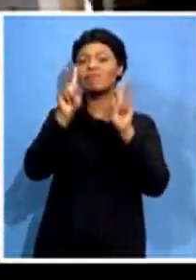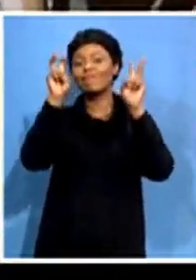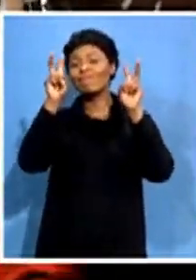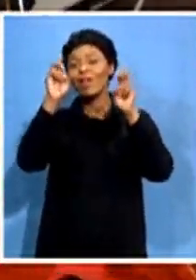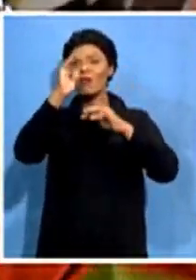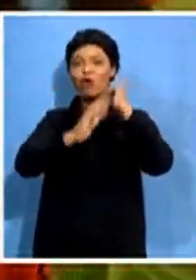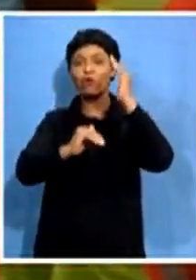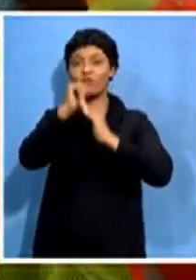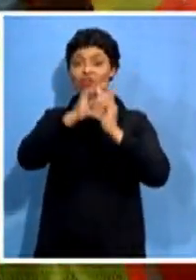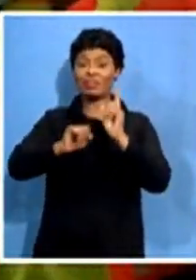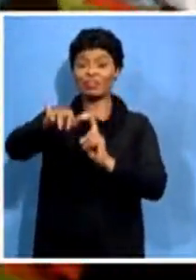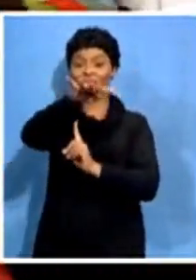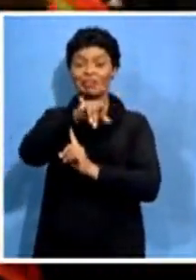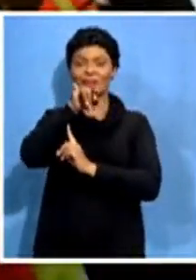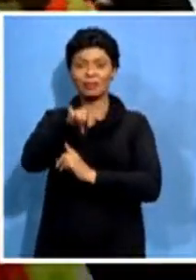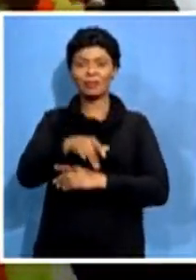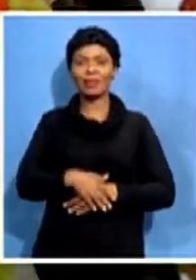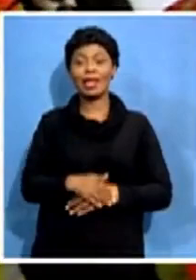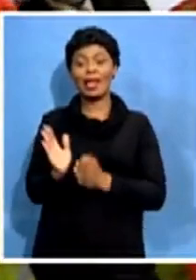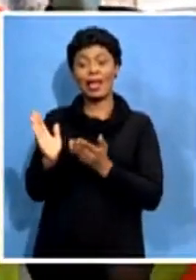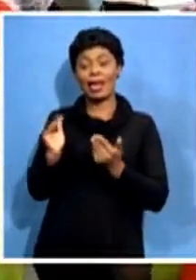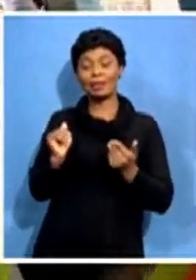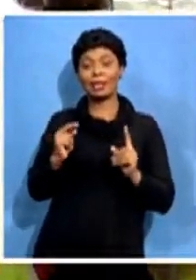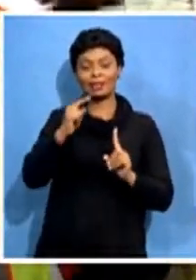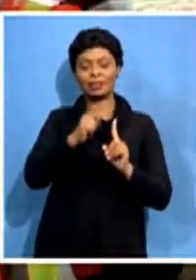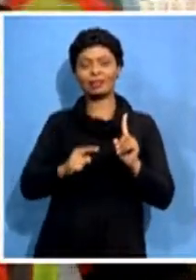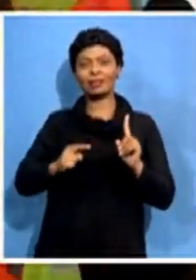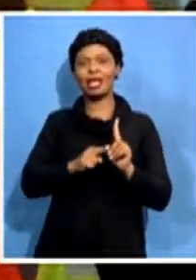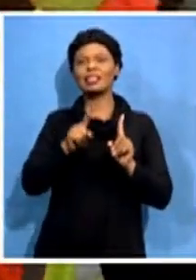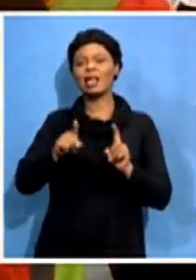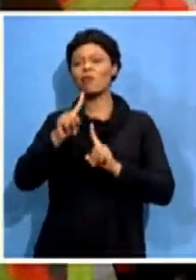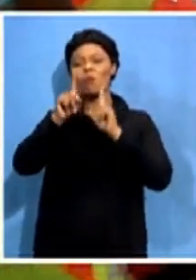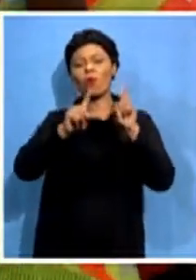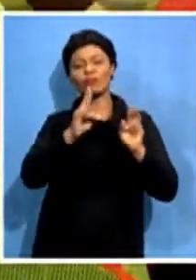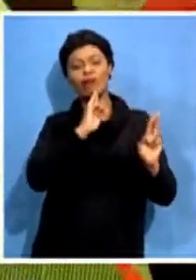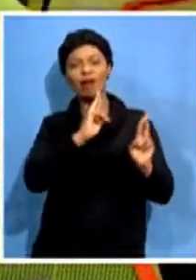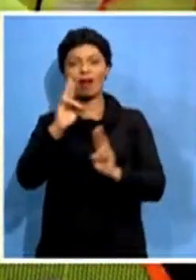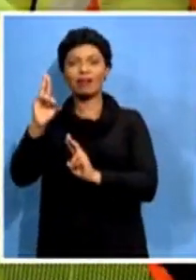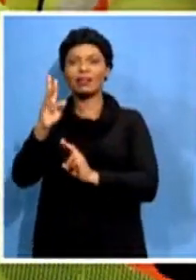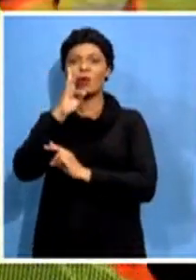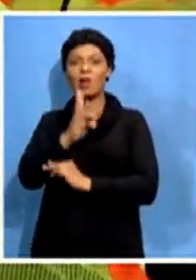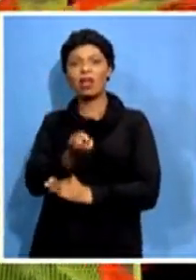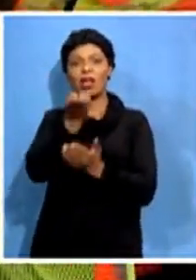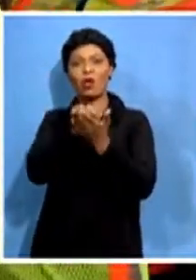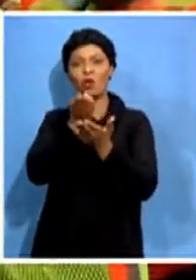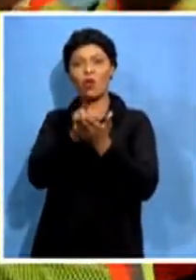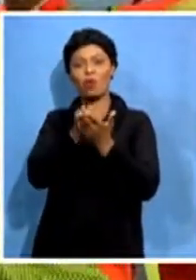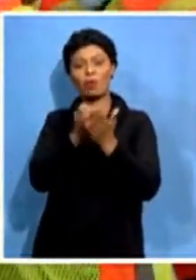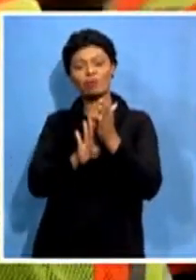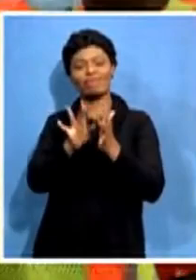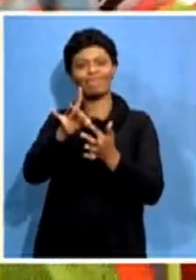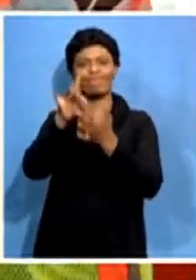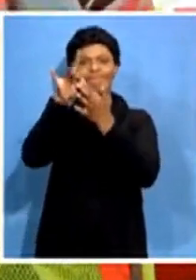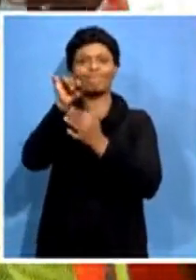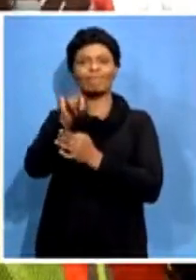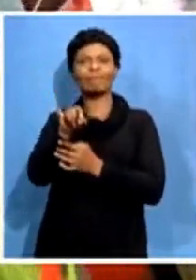him to answer your question that you posed about the economic significance of this project in terms of the